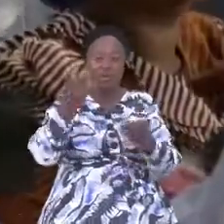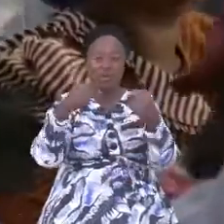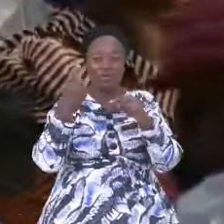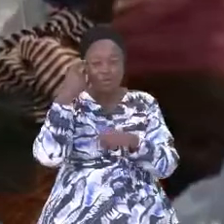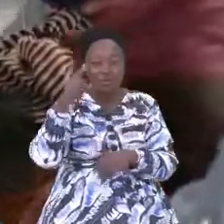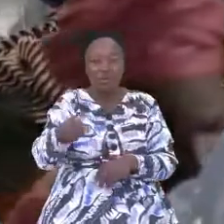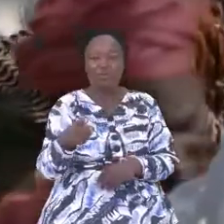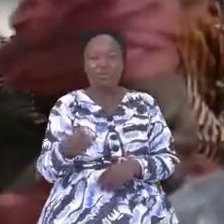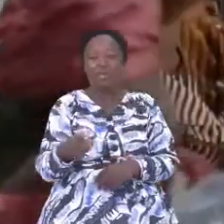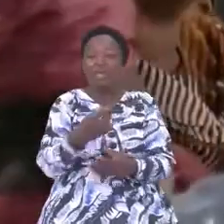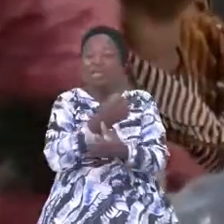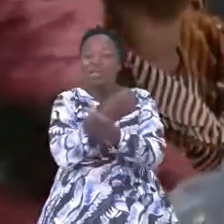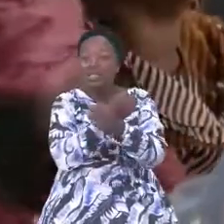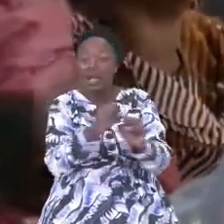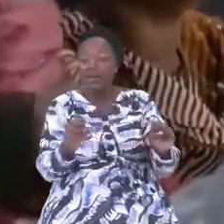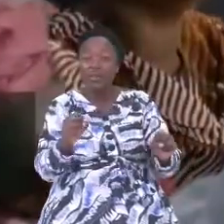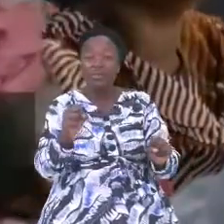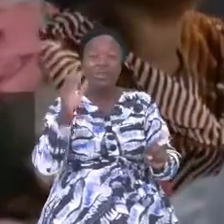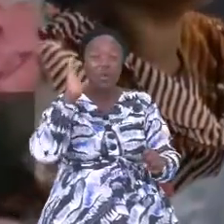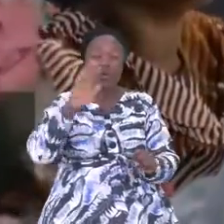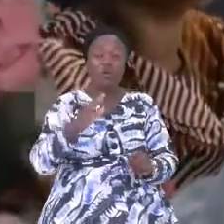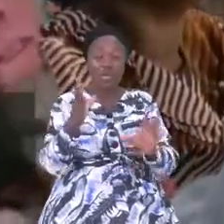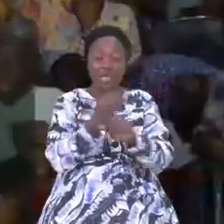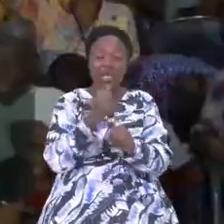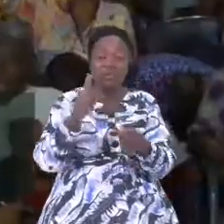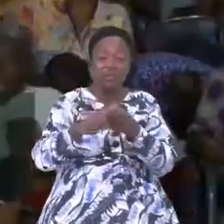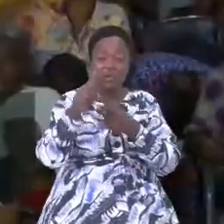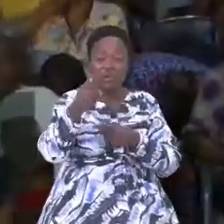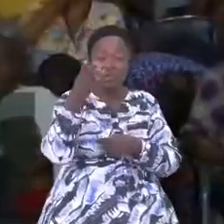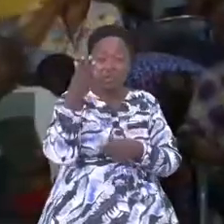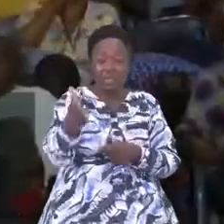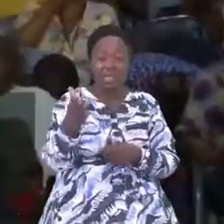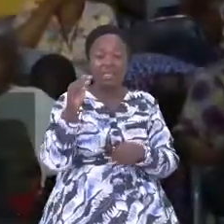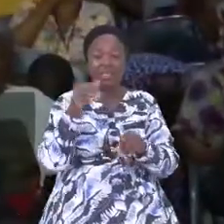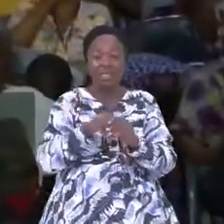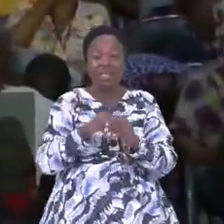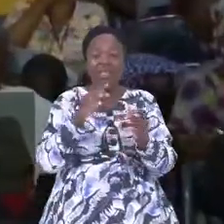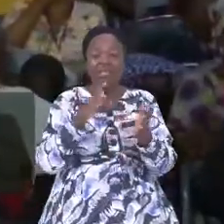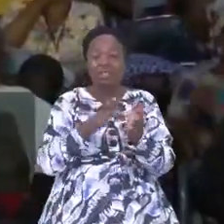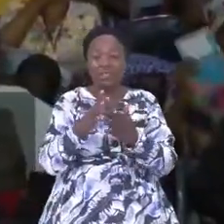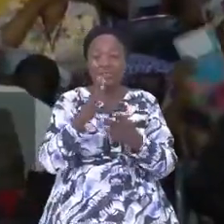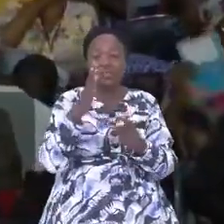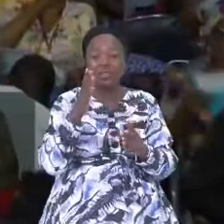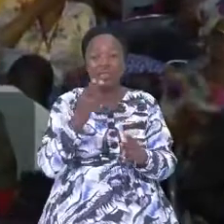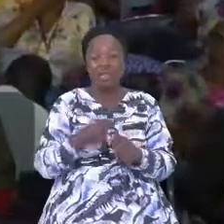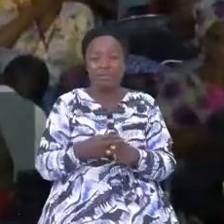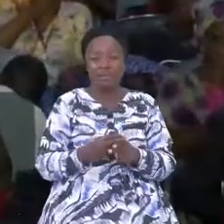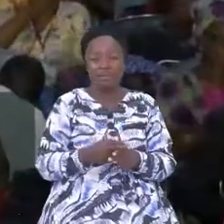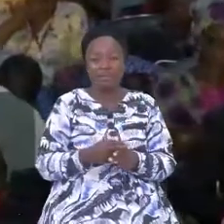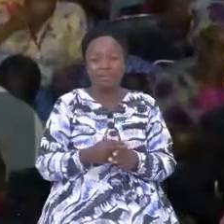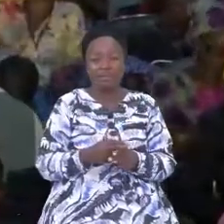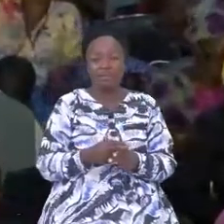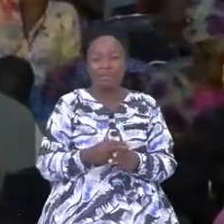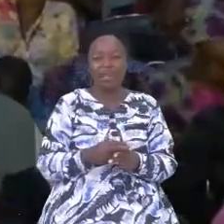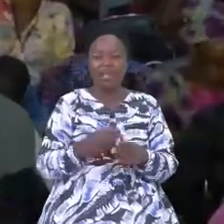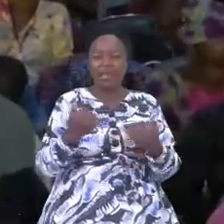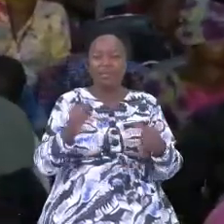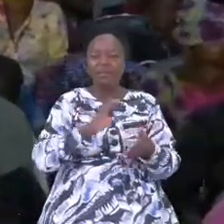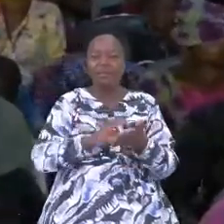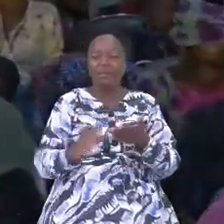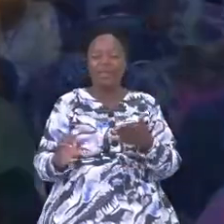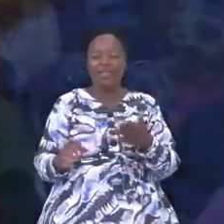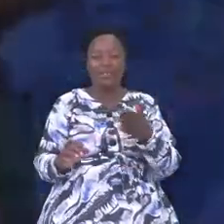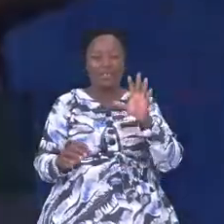you. Salvation will get to you there in Jesus' name. Look at verse